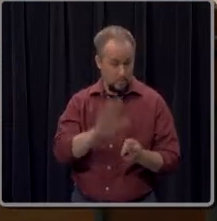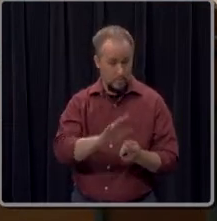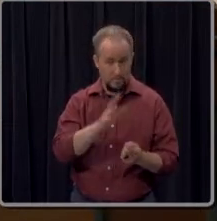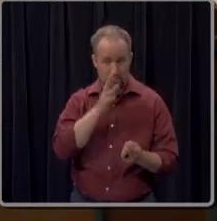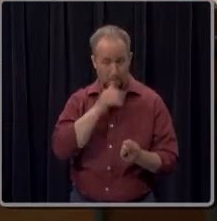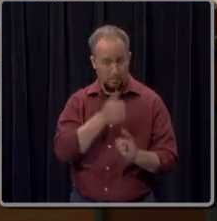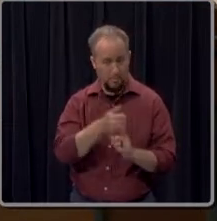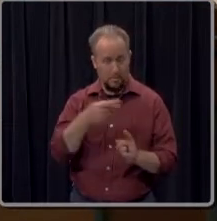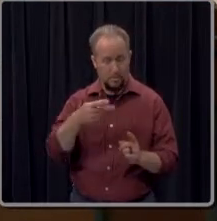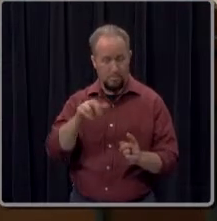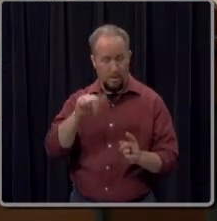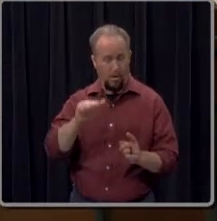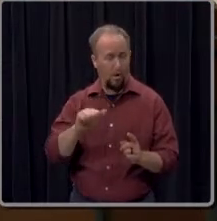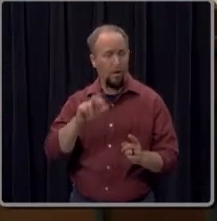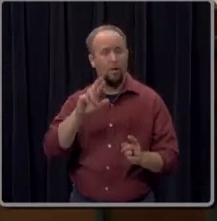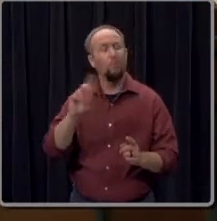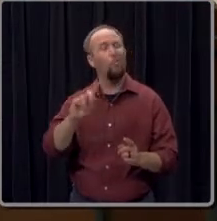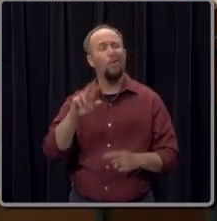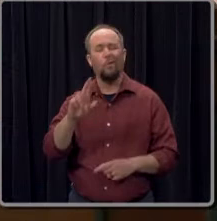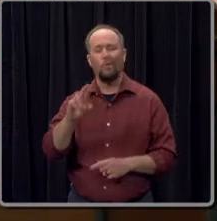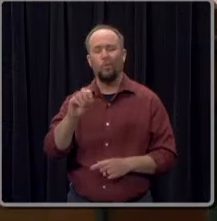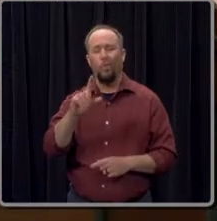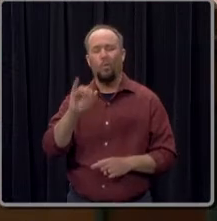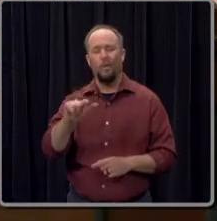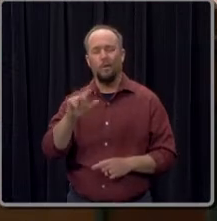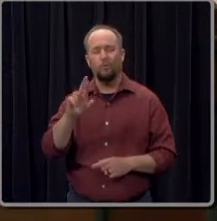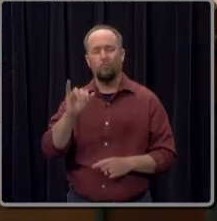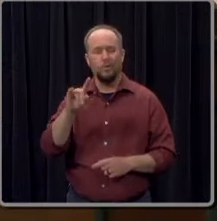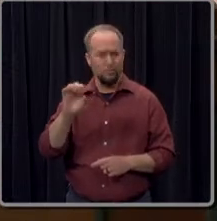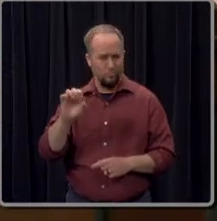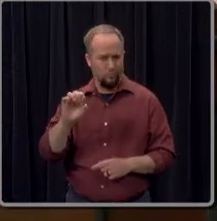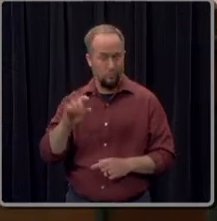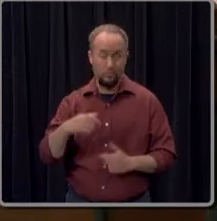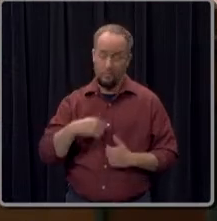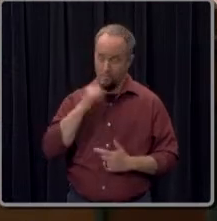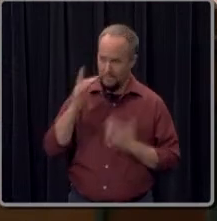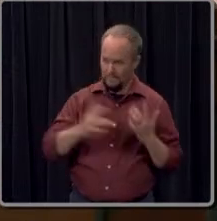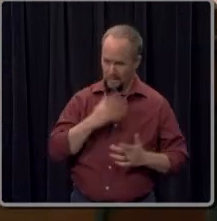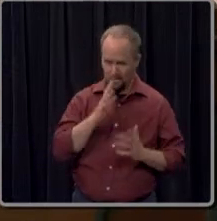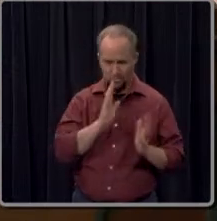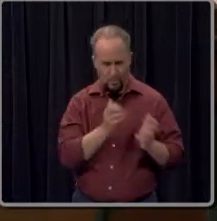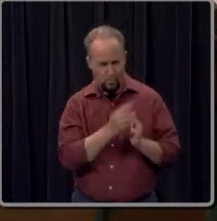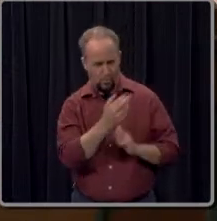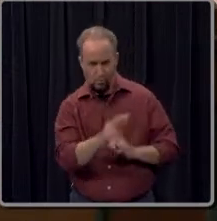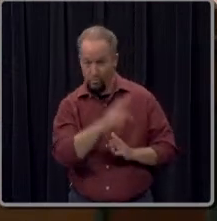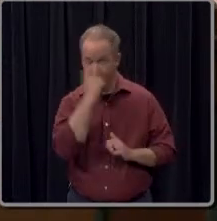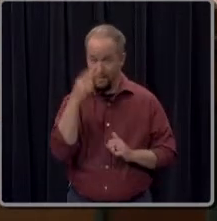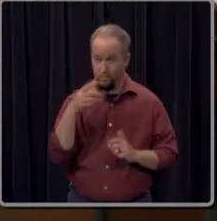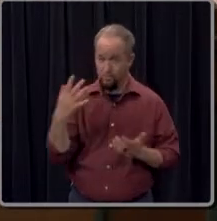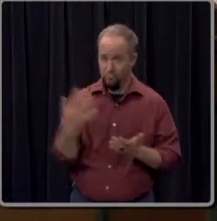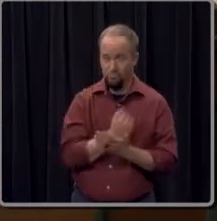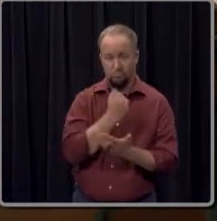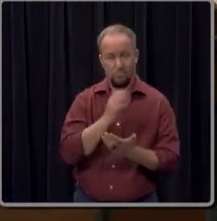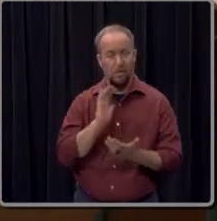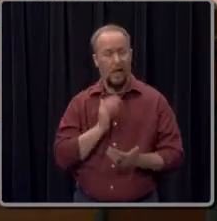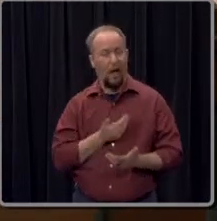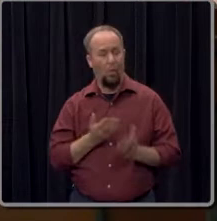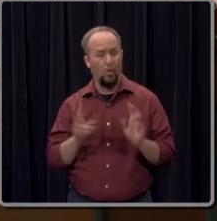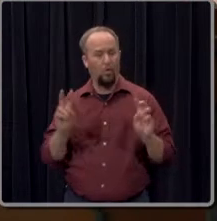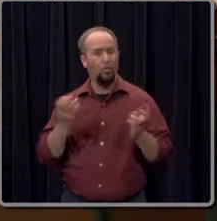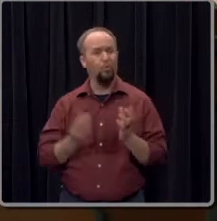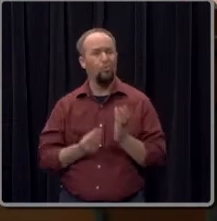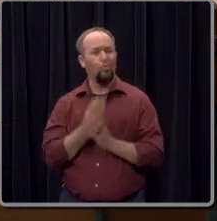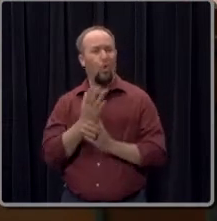para at Rolling Ridge. And I was really, really excited to talk to her because she is taking advantage of our Grow Our